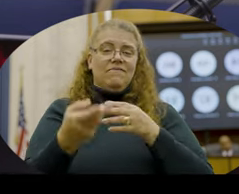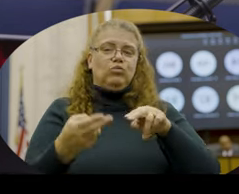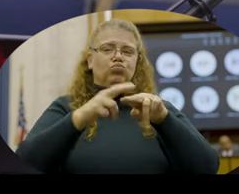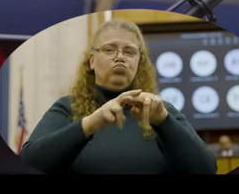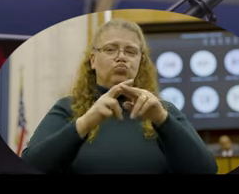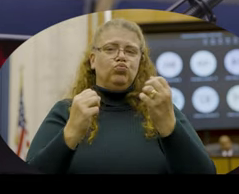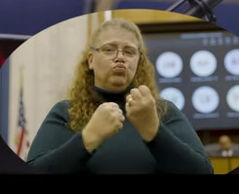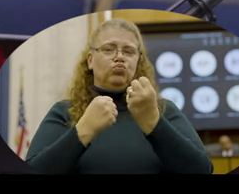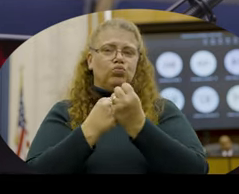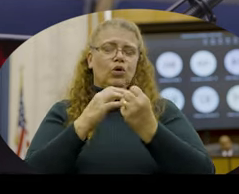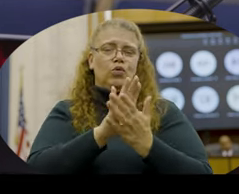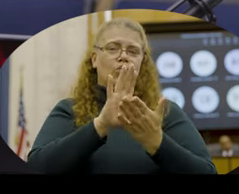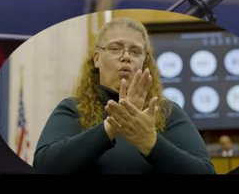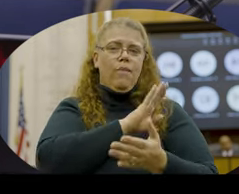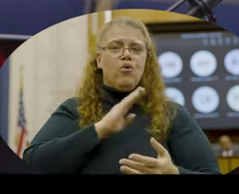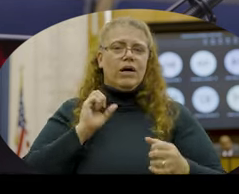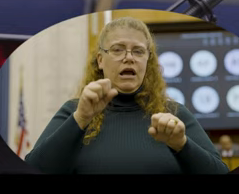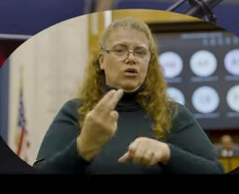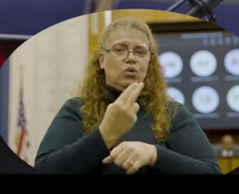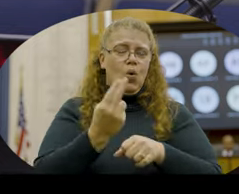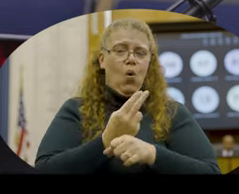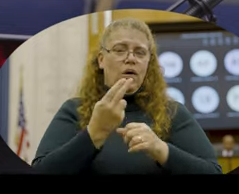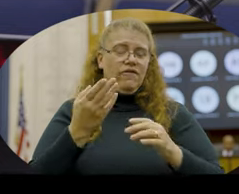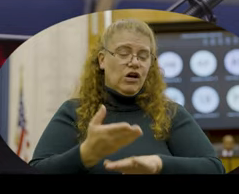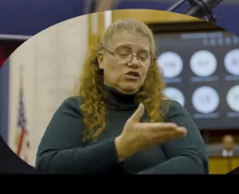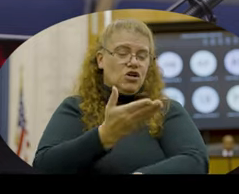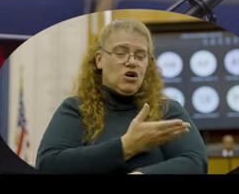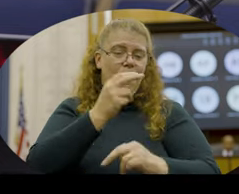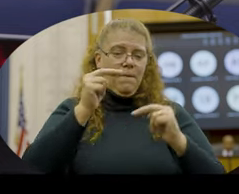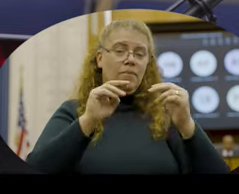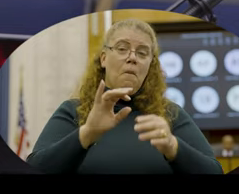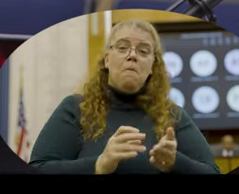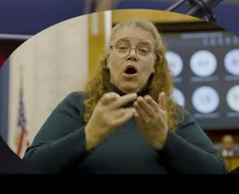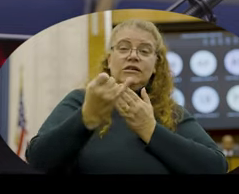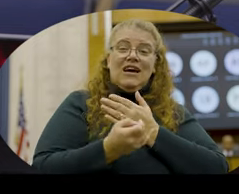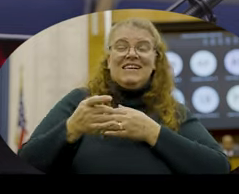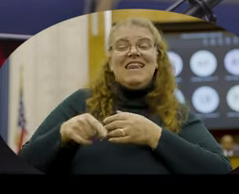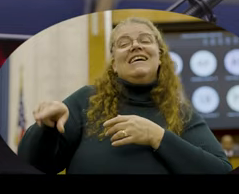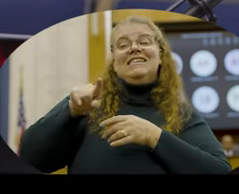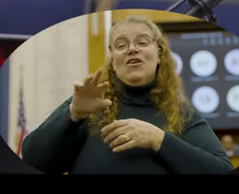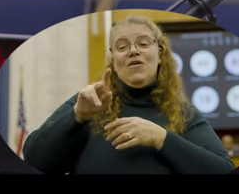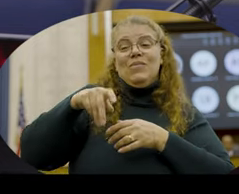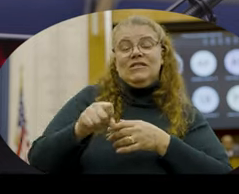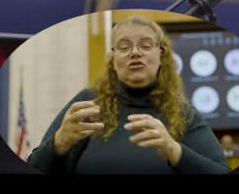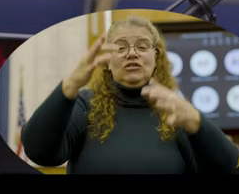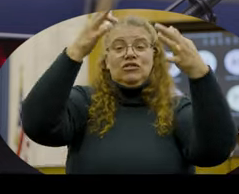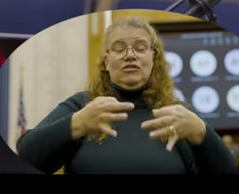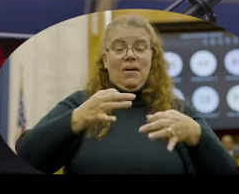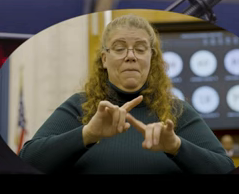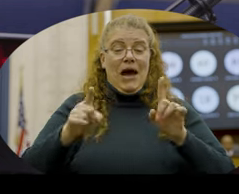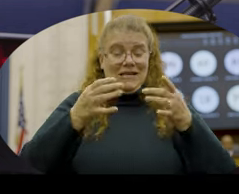is the great equalizer. However, the learning loss for our kids, both academic and social,